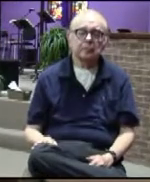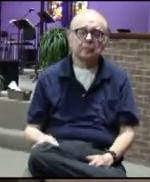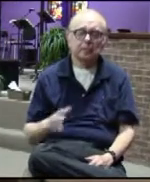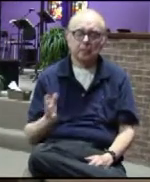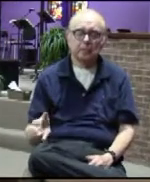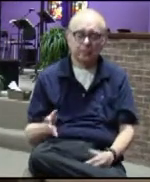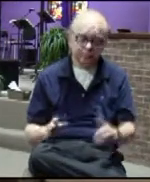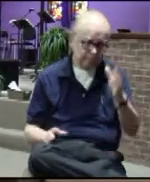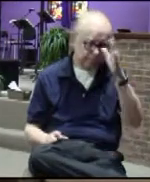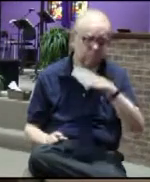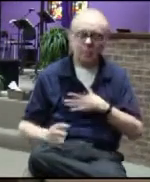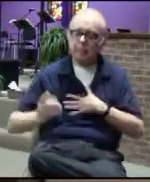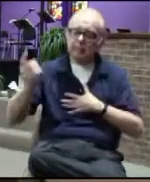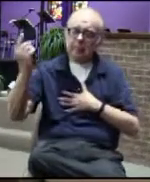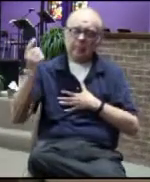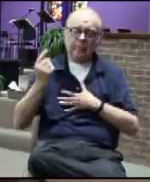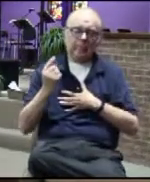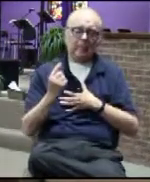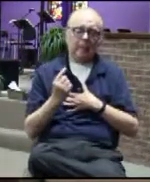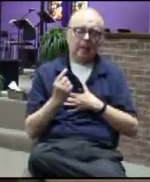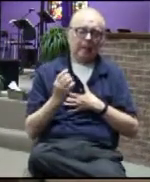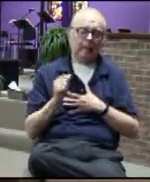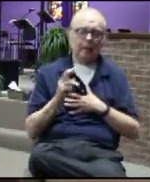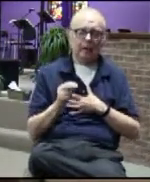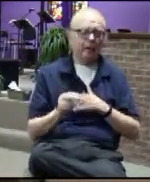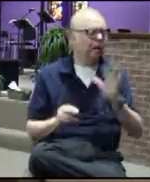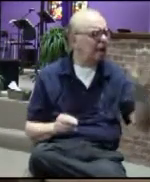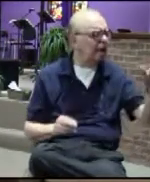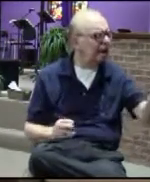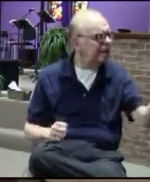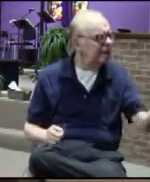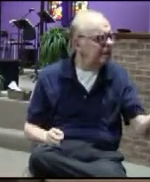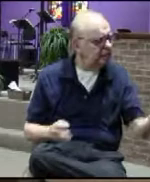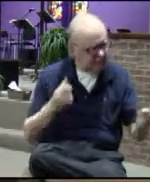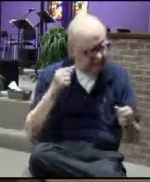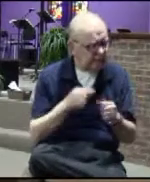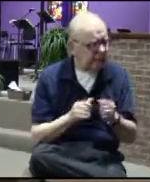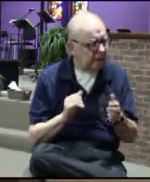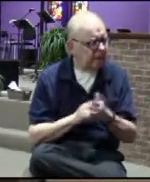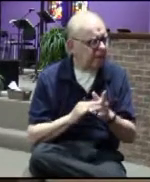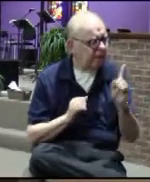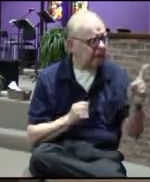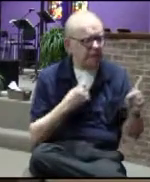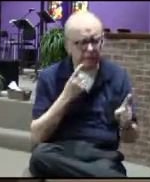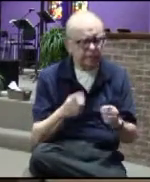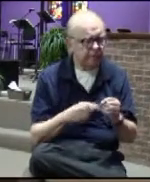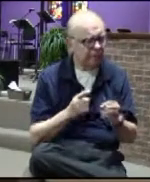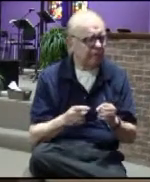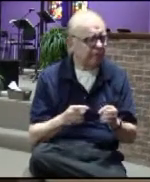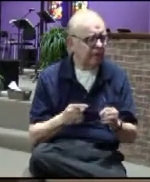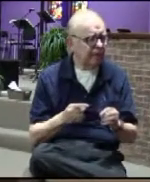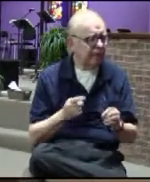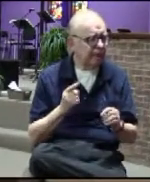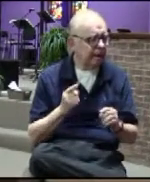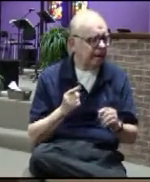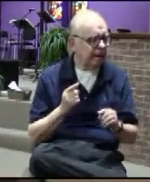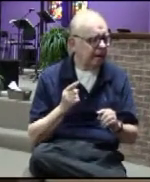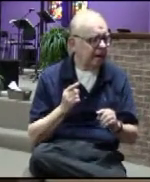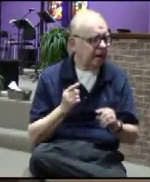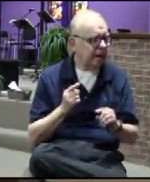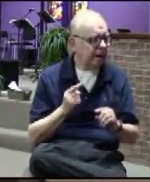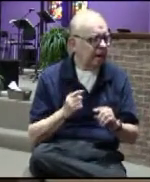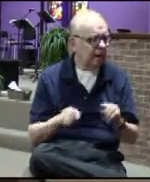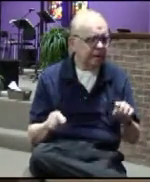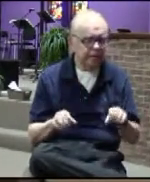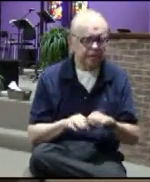here's this guy coming down through here and John says hey remember that one that I told you that I couldn't I couldn't untie